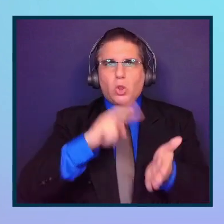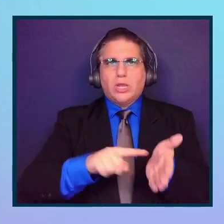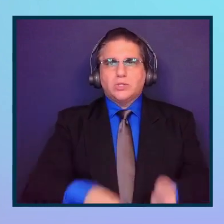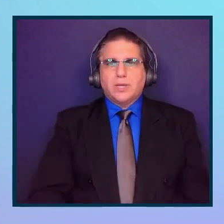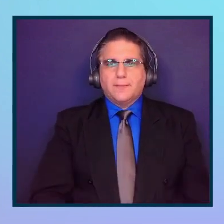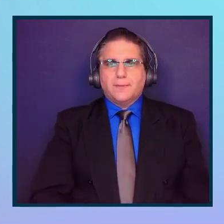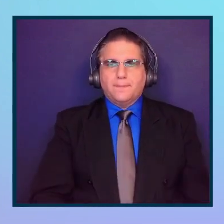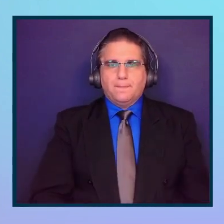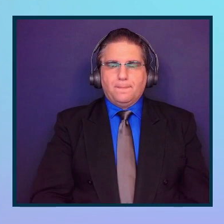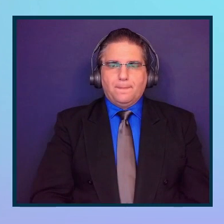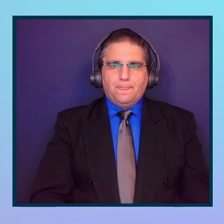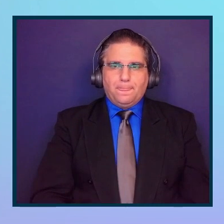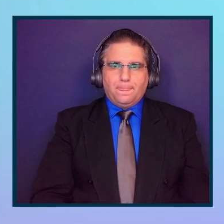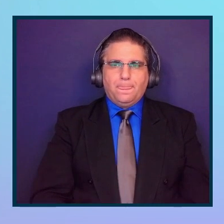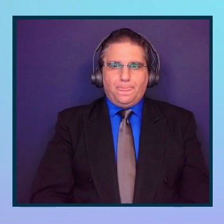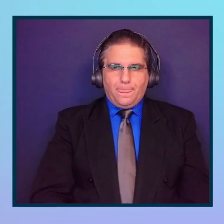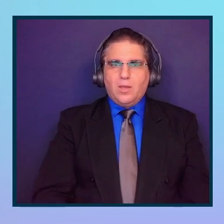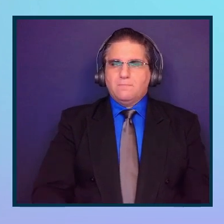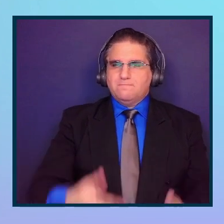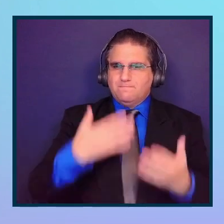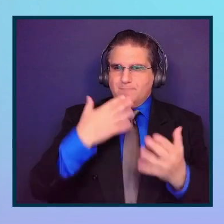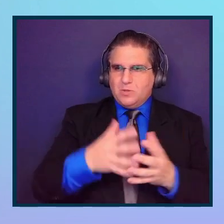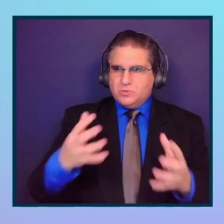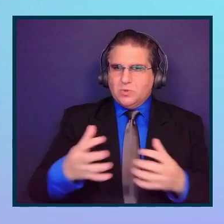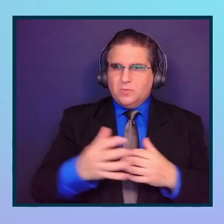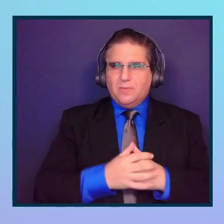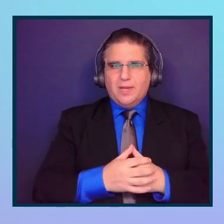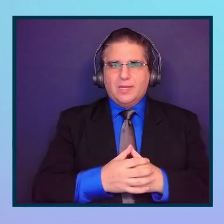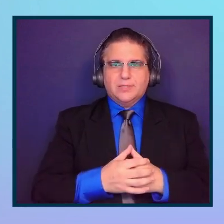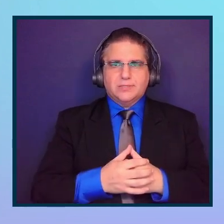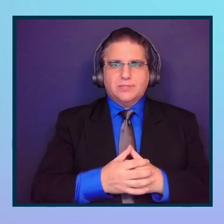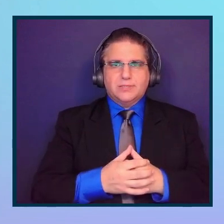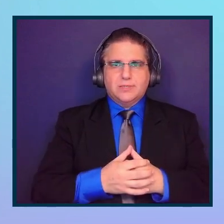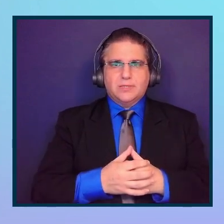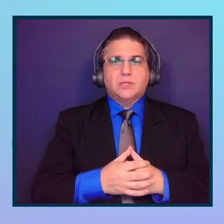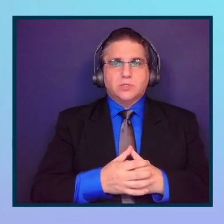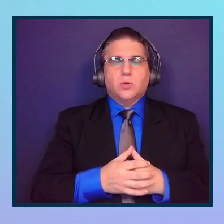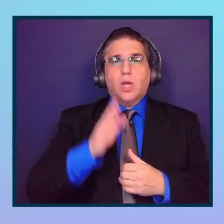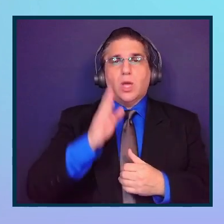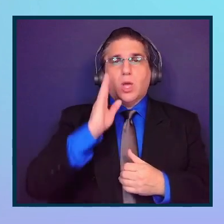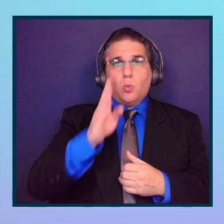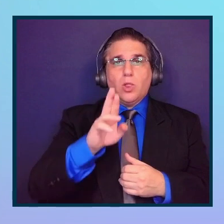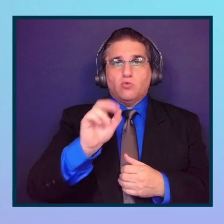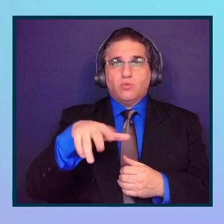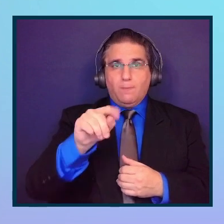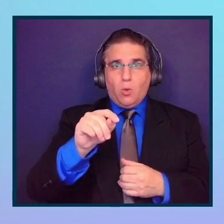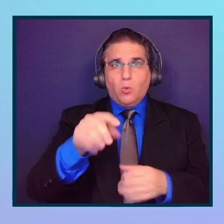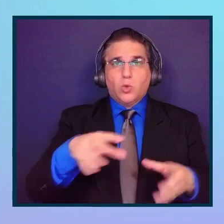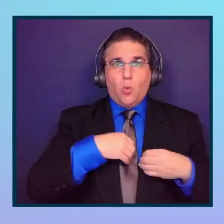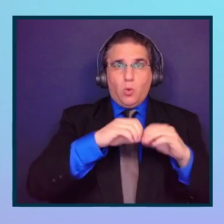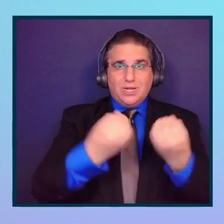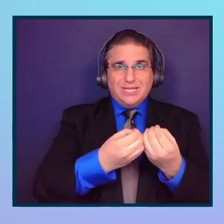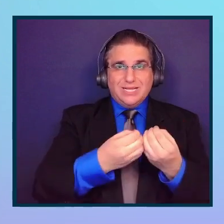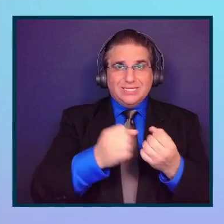awesome. Thank you so much. All right. So will repos owned by organizations be able to